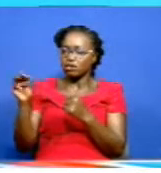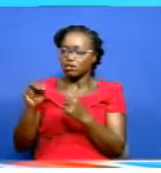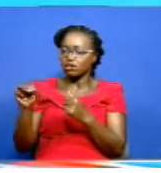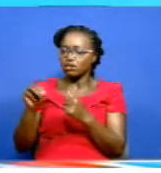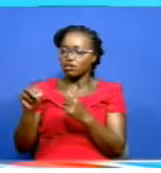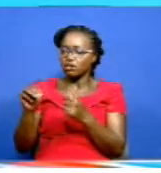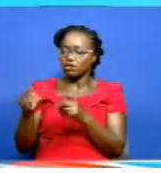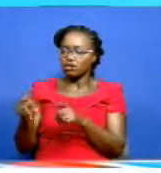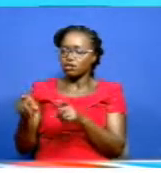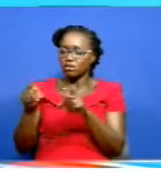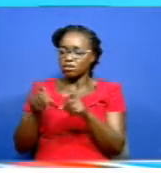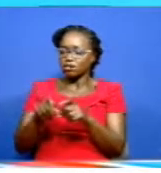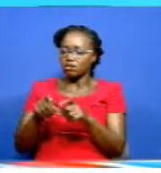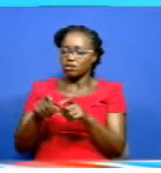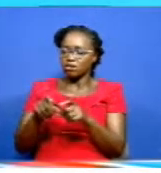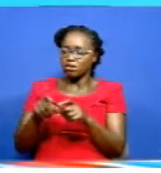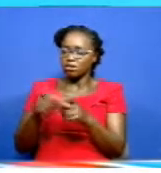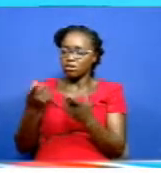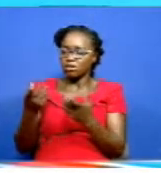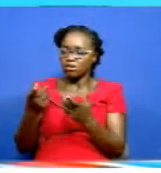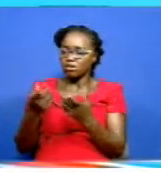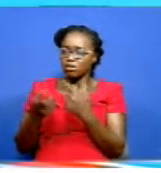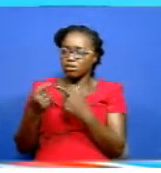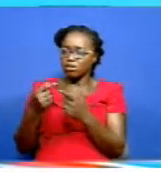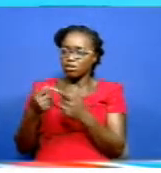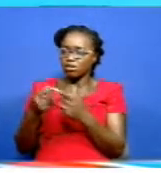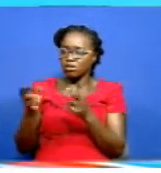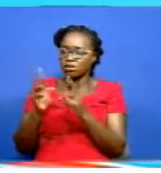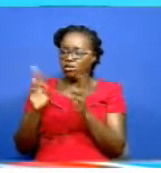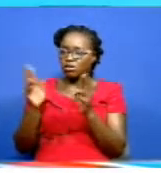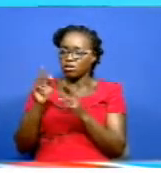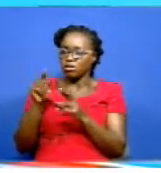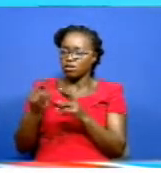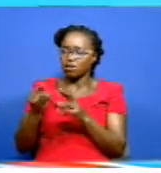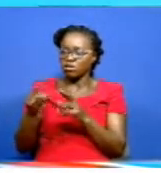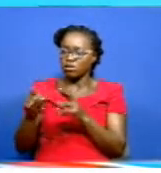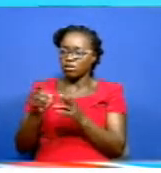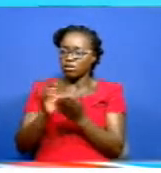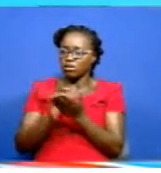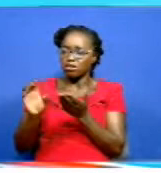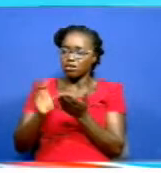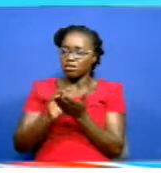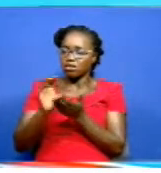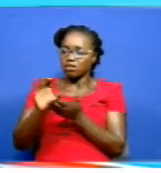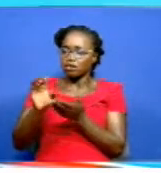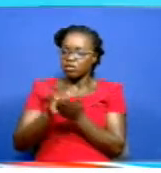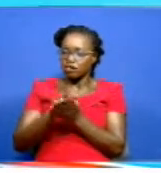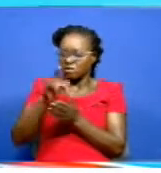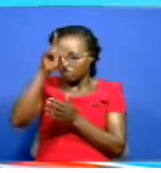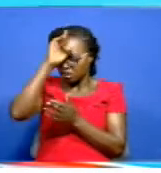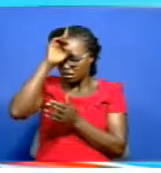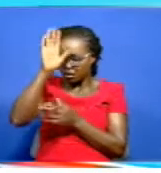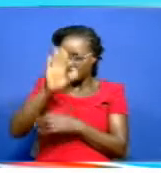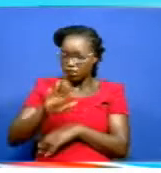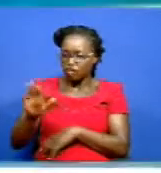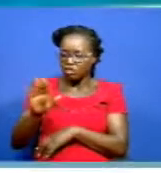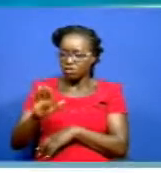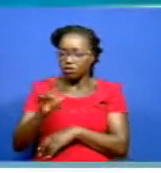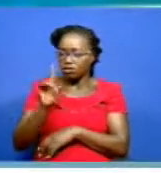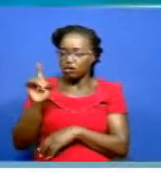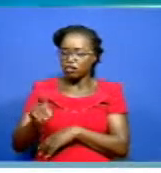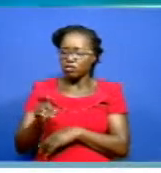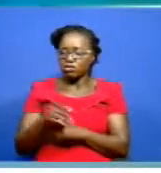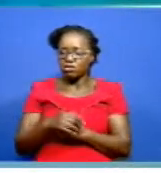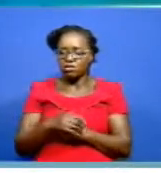and the 5 million batch. Are we really prepared for that and for the distribution as well in remote areas? So